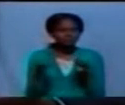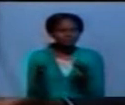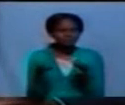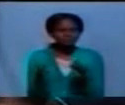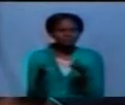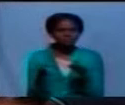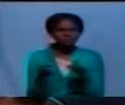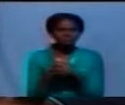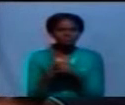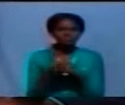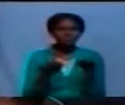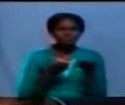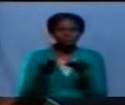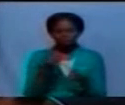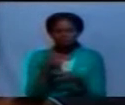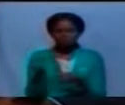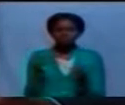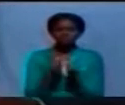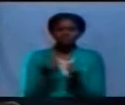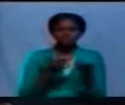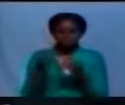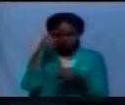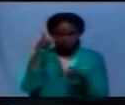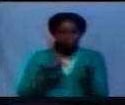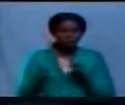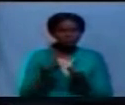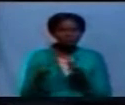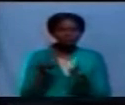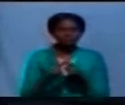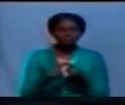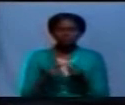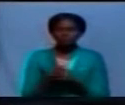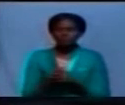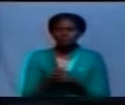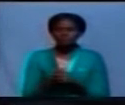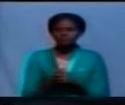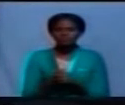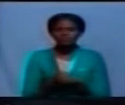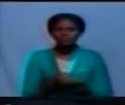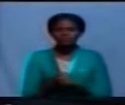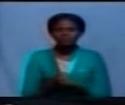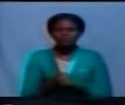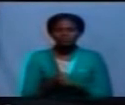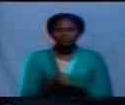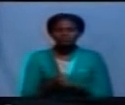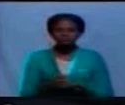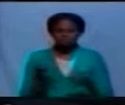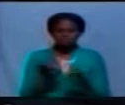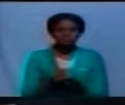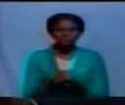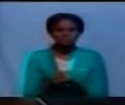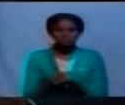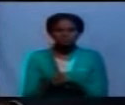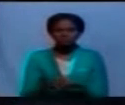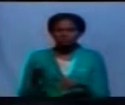and pay for your goods and services. So it's not necessary for people really to be queuing up to get money on their ATMs, to be queuing up in the branches.